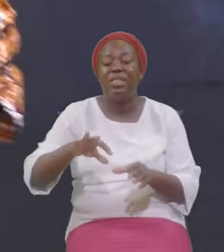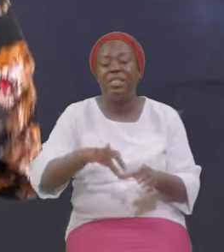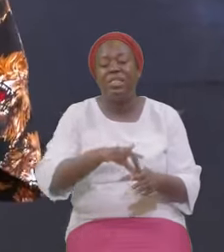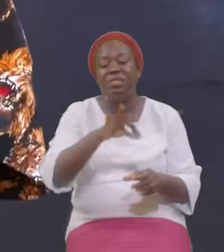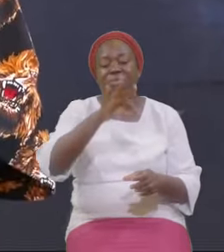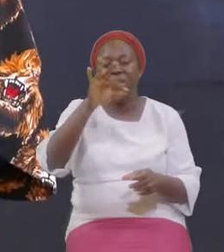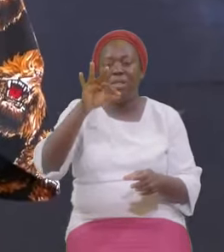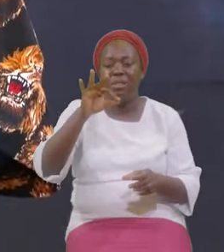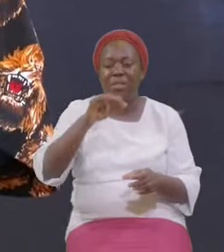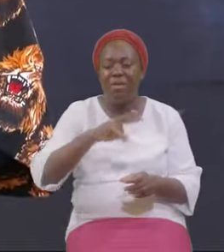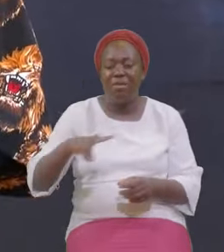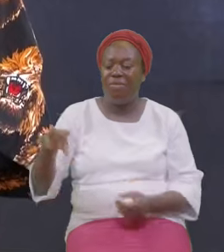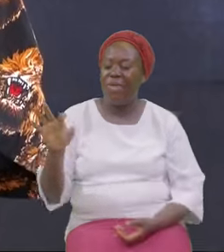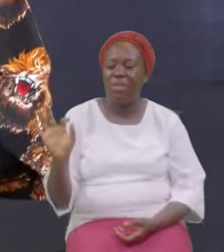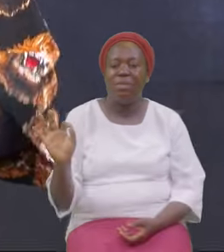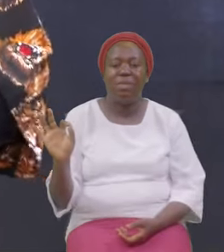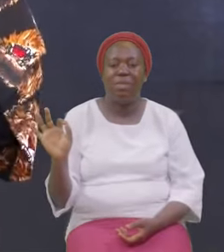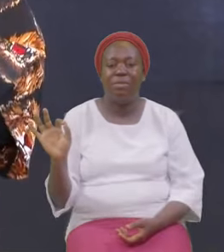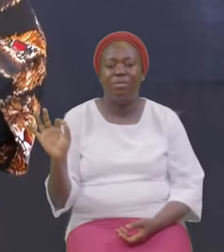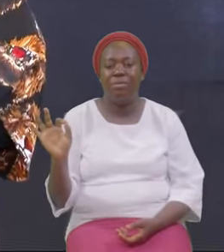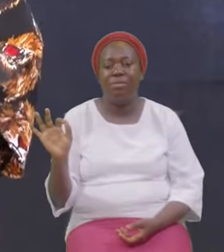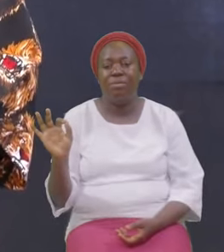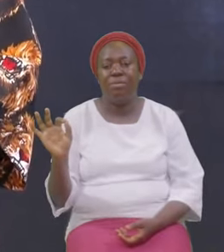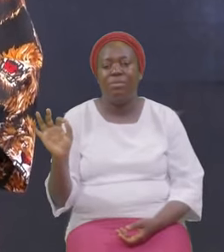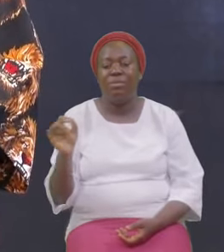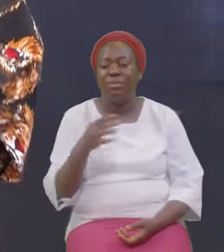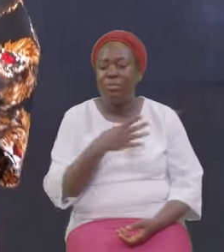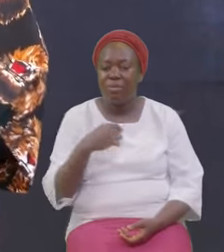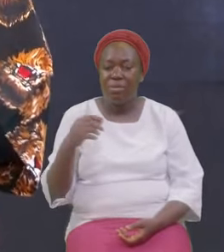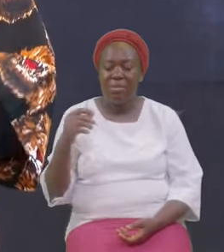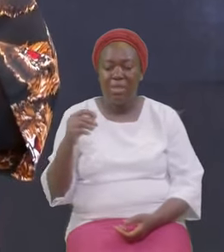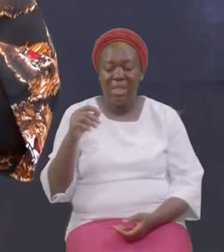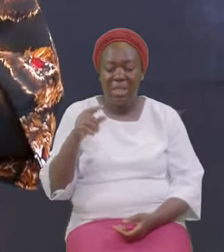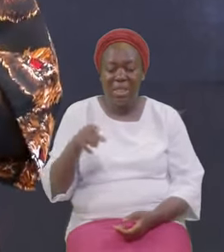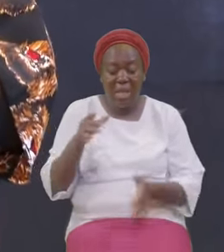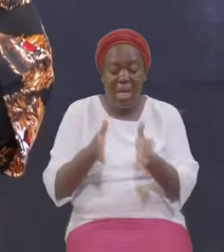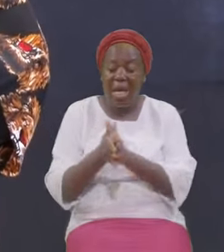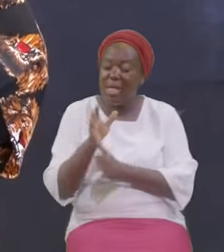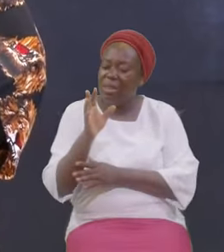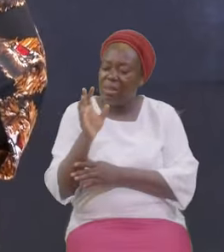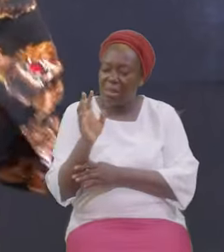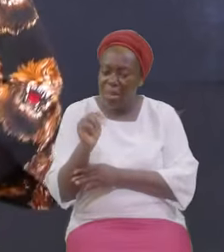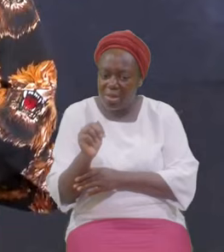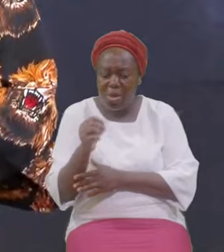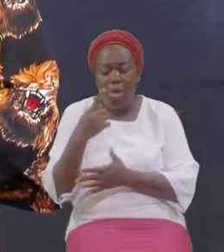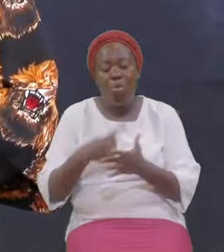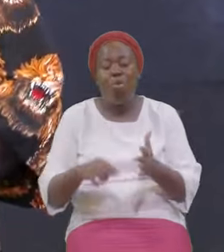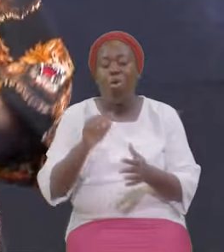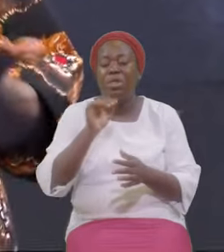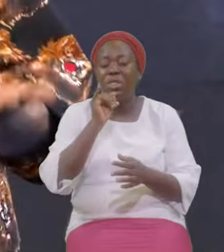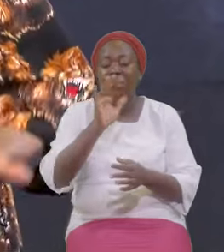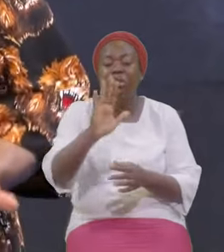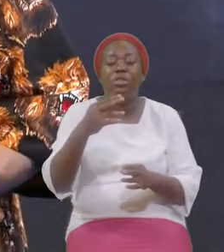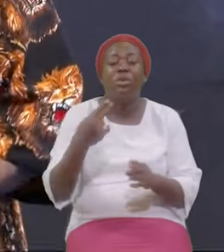verse 9. In verse 9, and he asked him, what is thy name? And